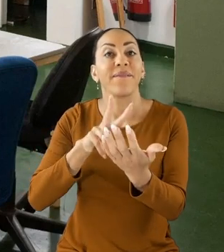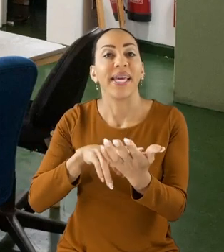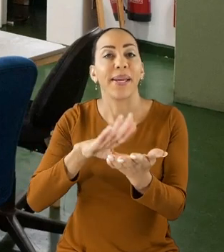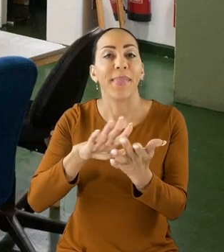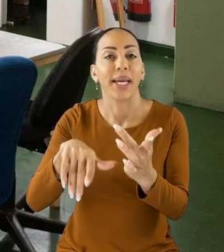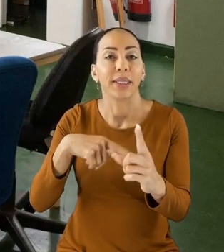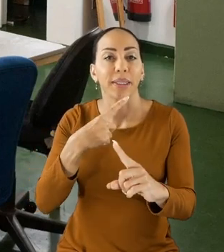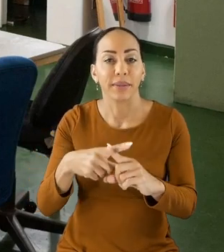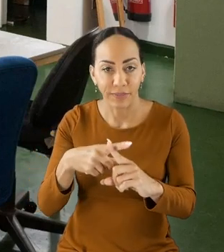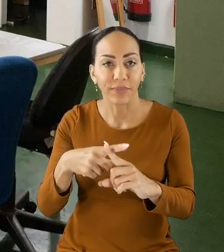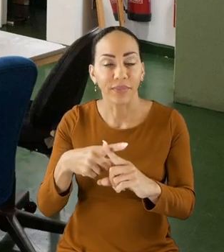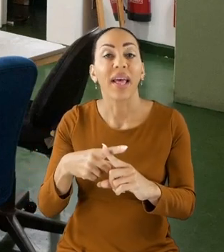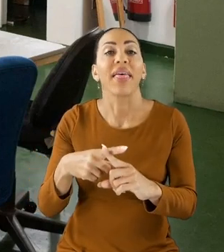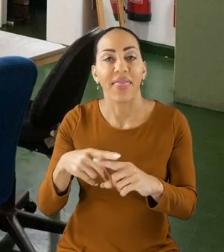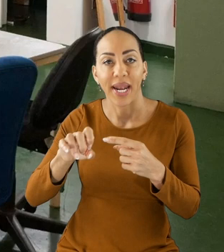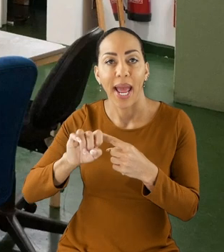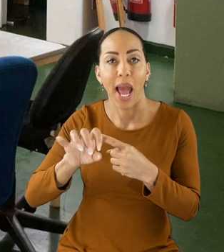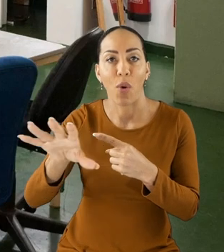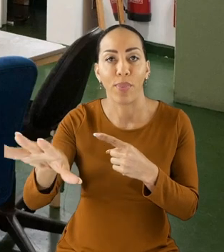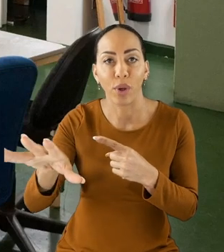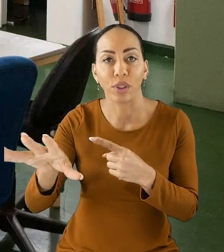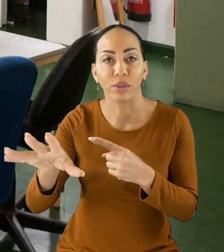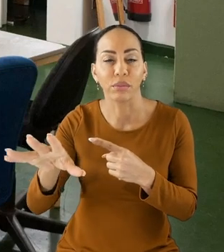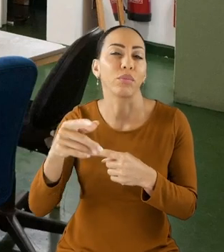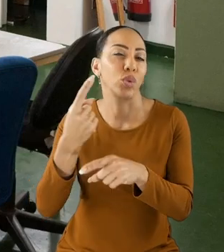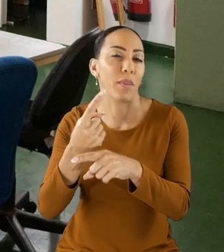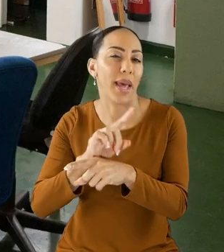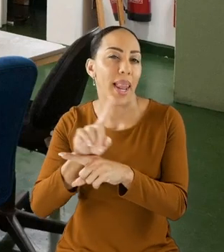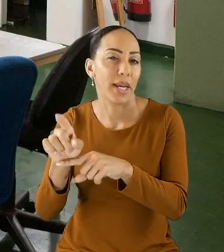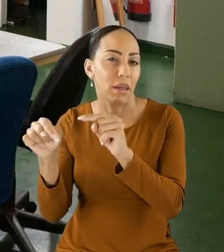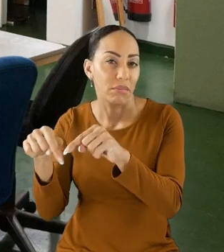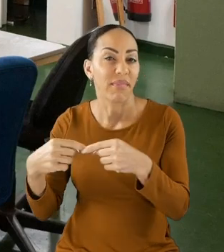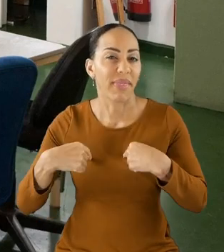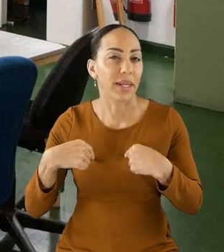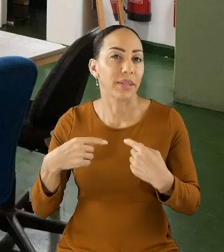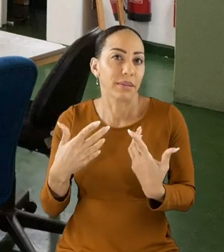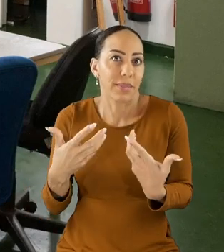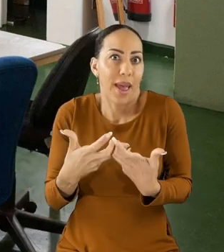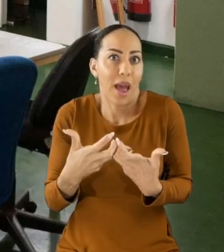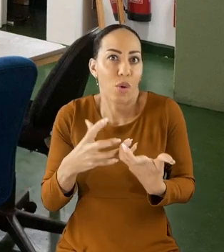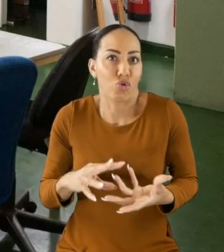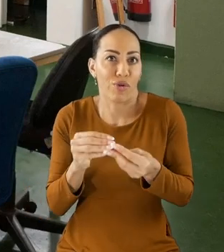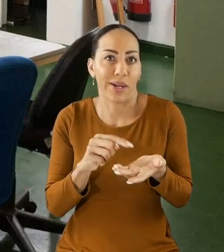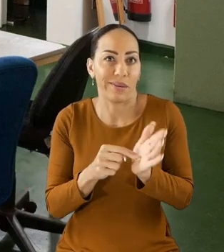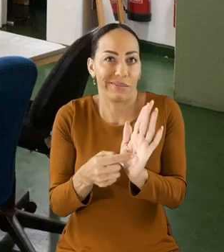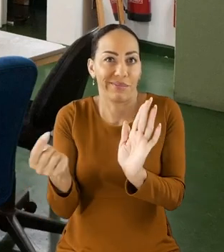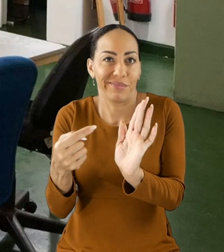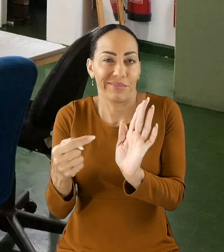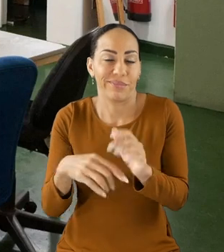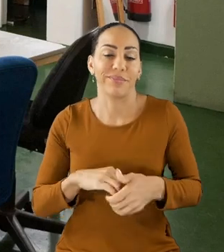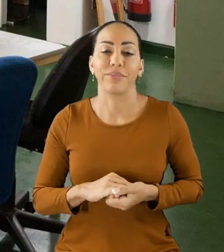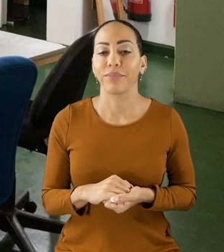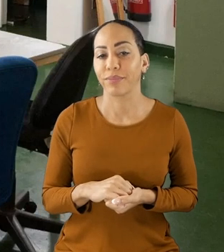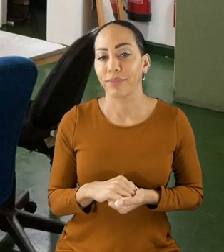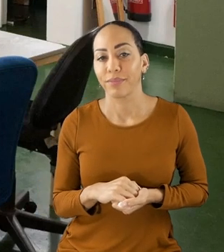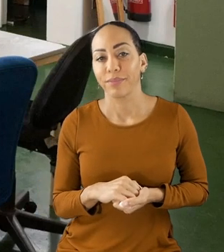into vMix, and I can stream that back into vMix, and we'll talk more about that later on. But that's actually what I'm doing today.